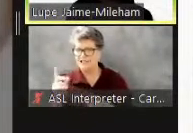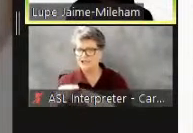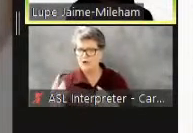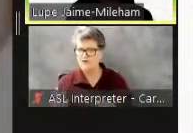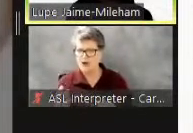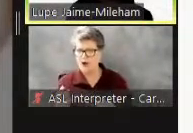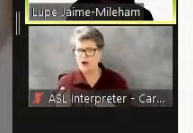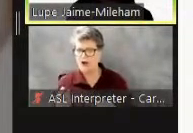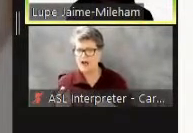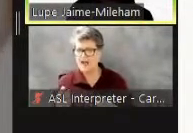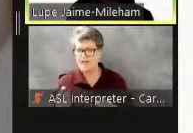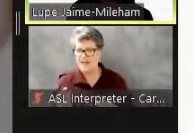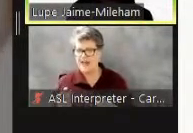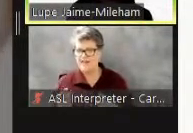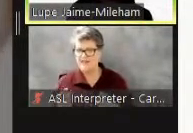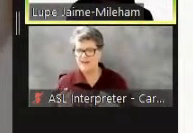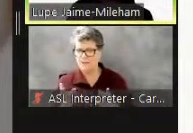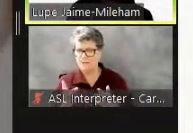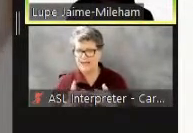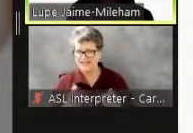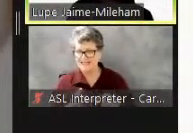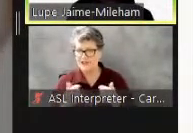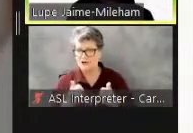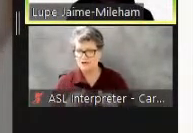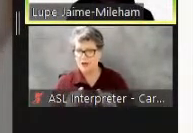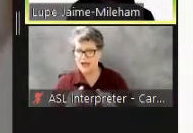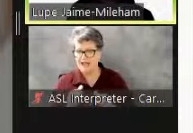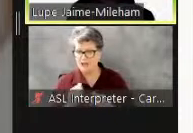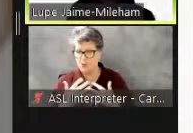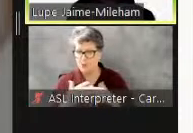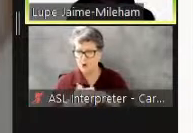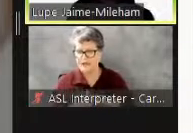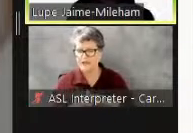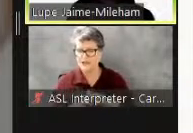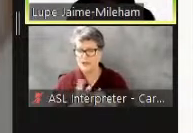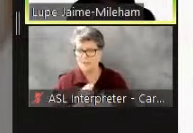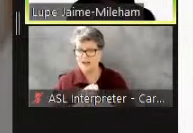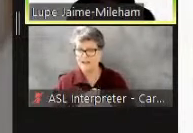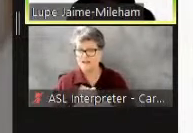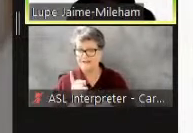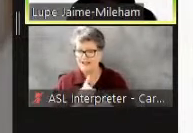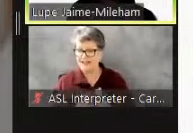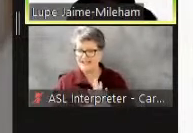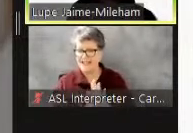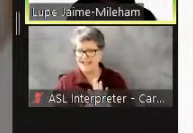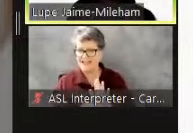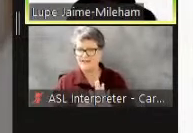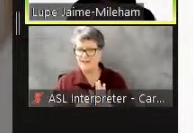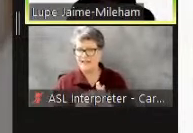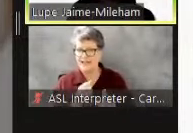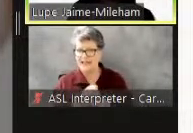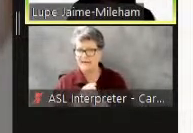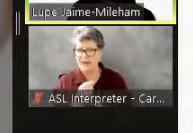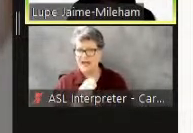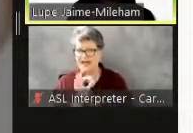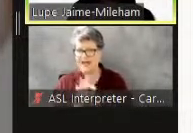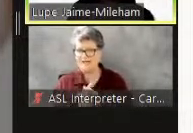they're trying to work into the budget will continue to negatively impact FCC homes, which